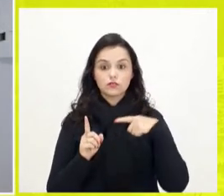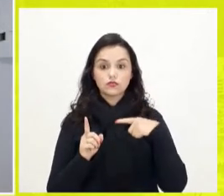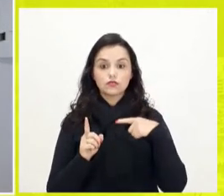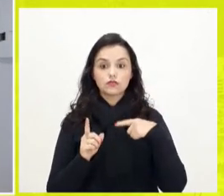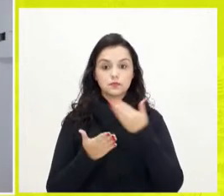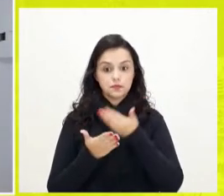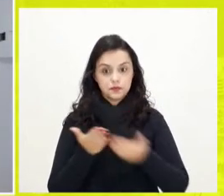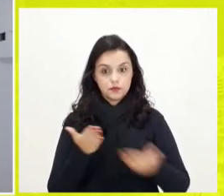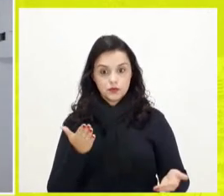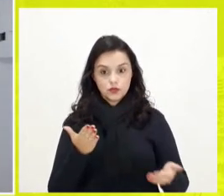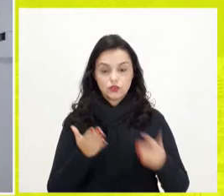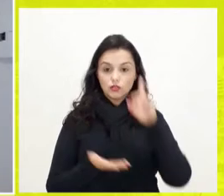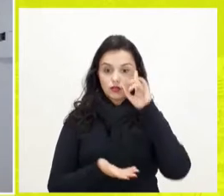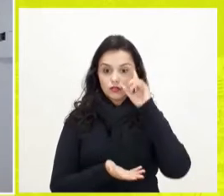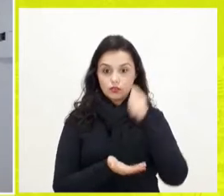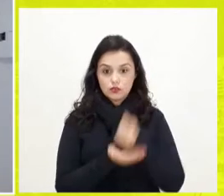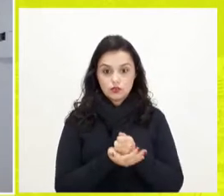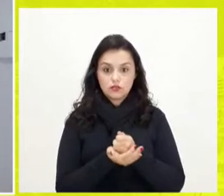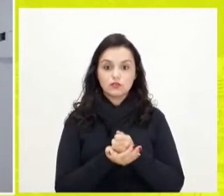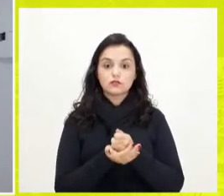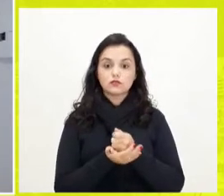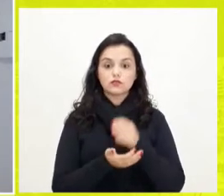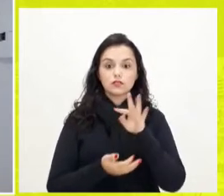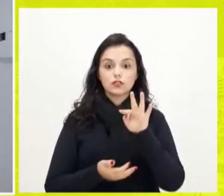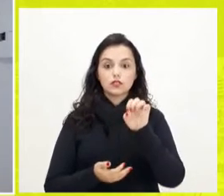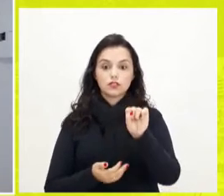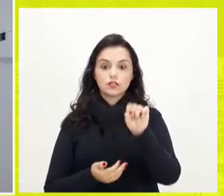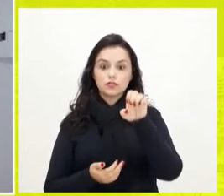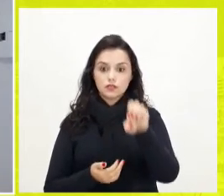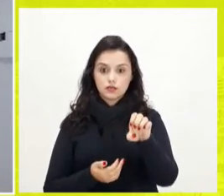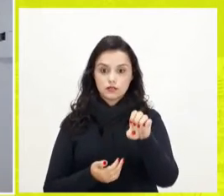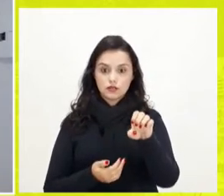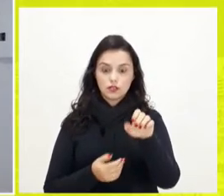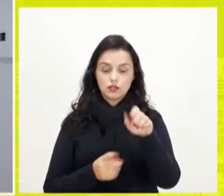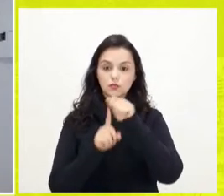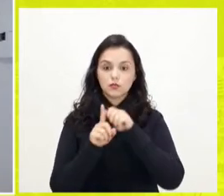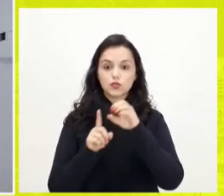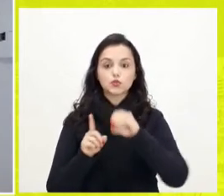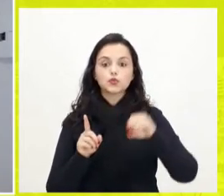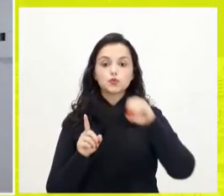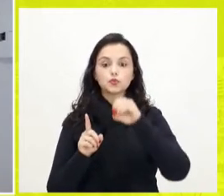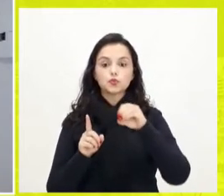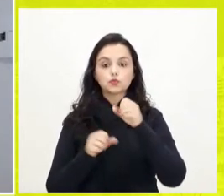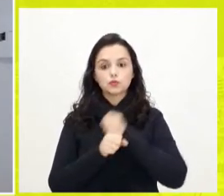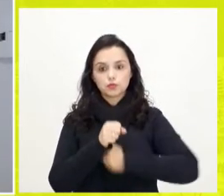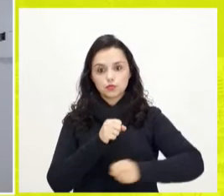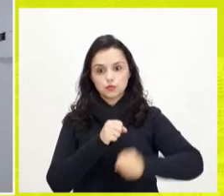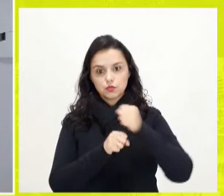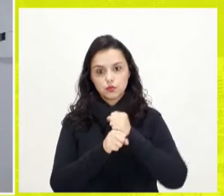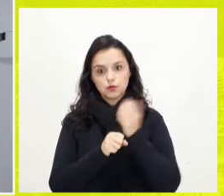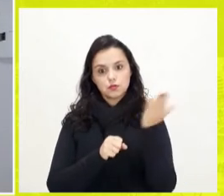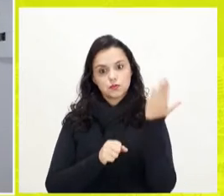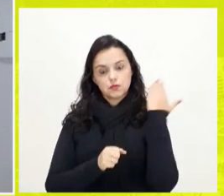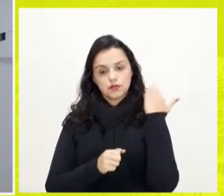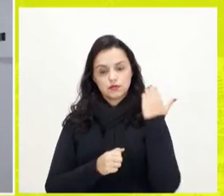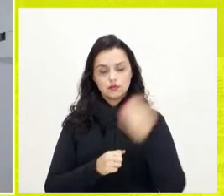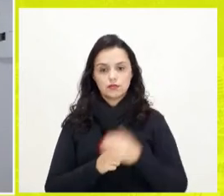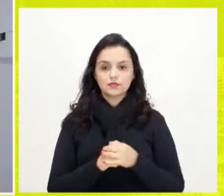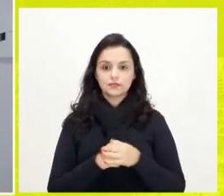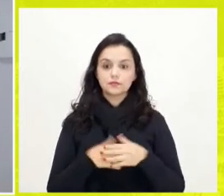that congressman lost his position last october but the